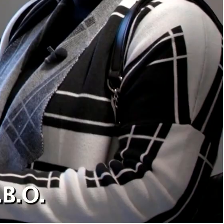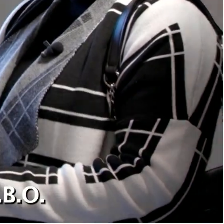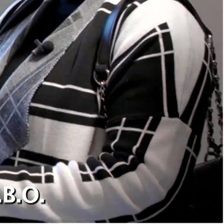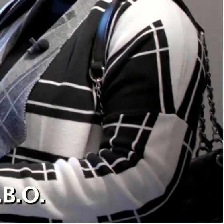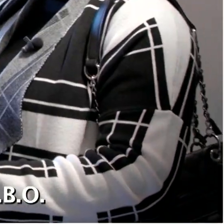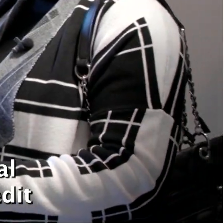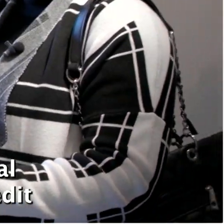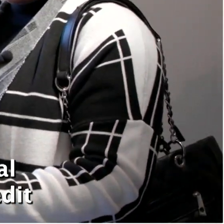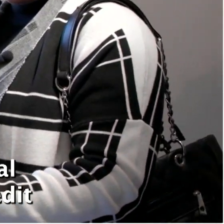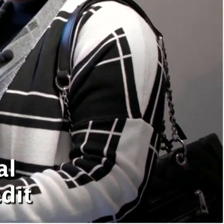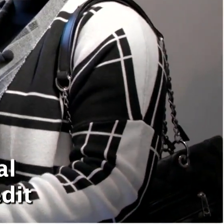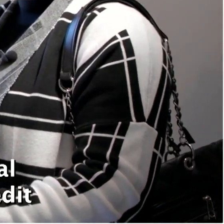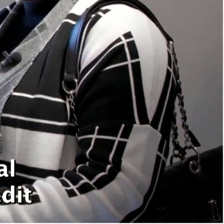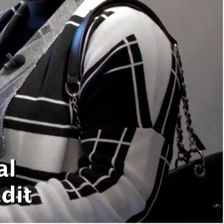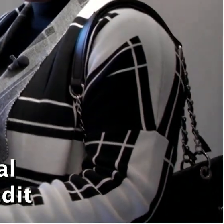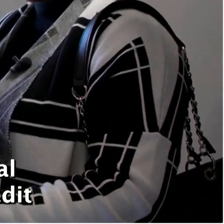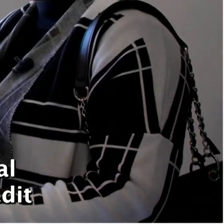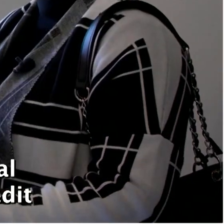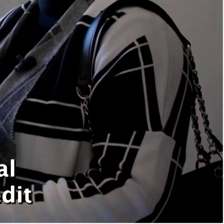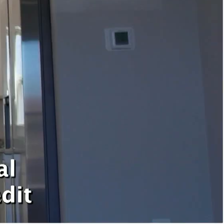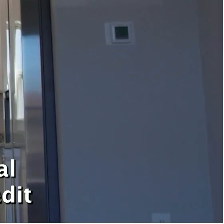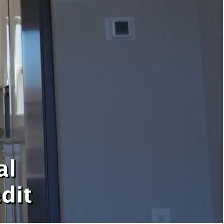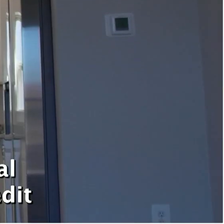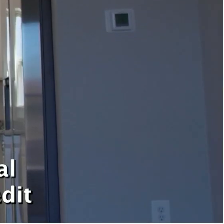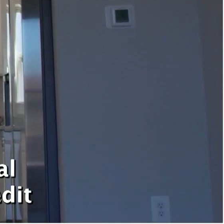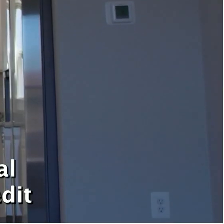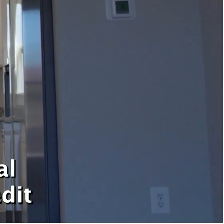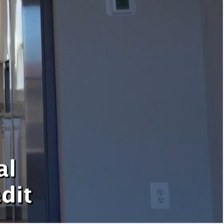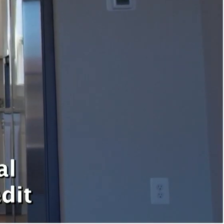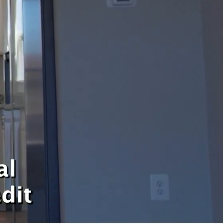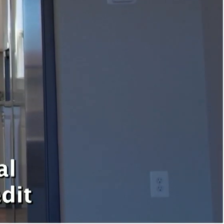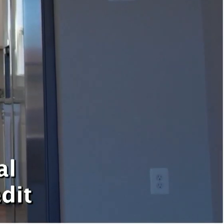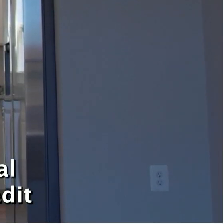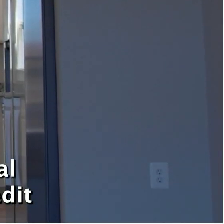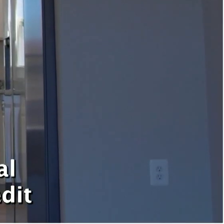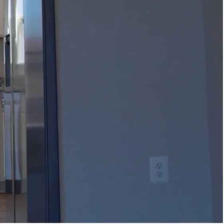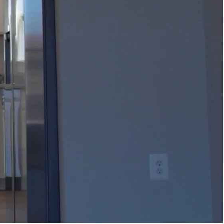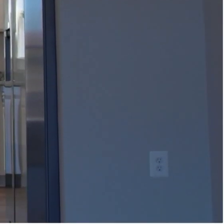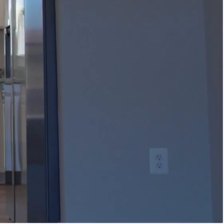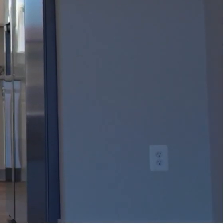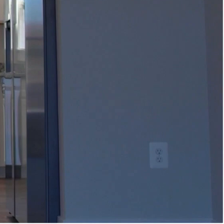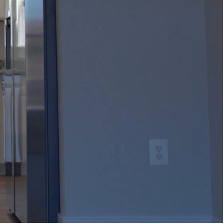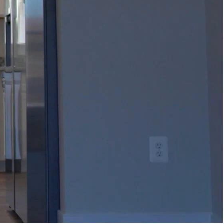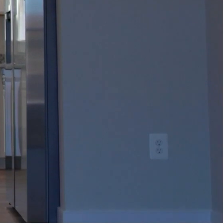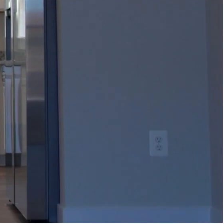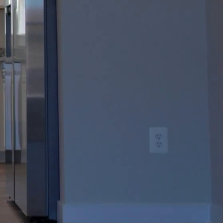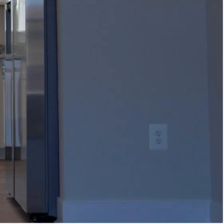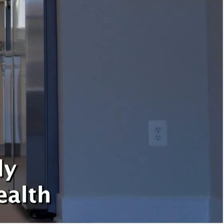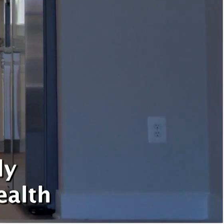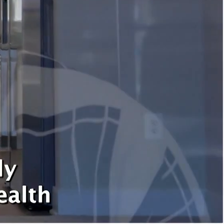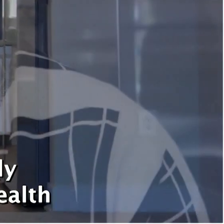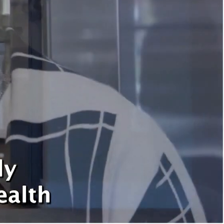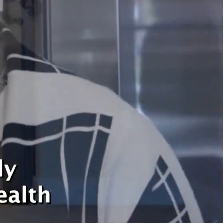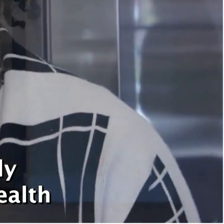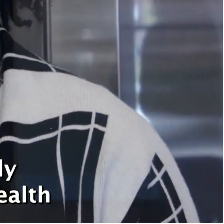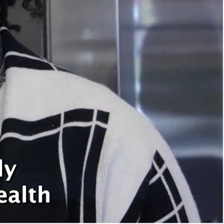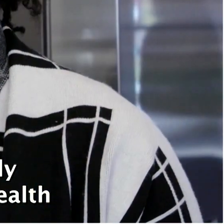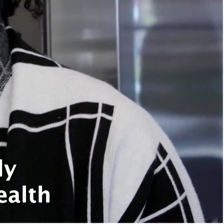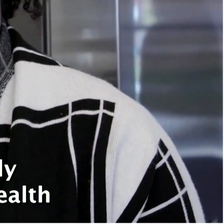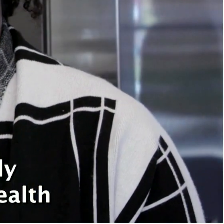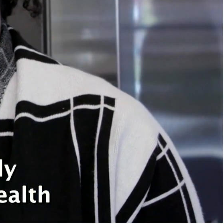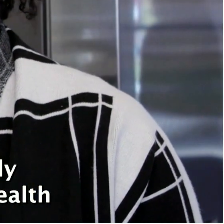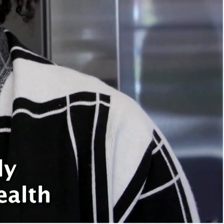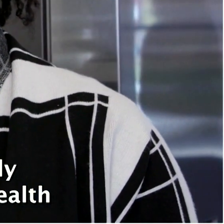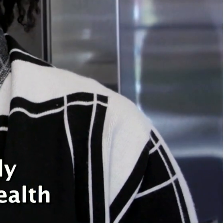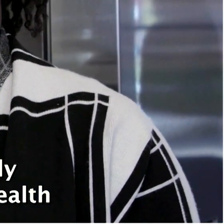use the CBO, and they helped me with financial literacy, financial resources, credit repair, and budgeting. Buying this home for my